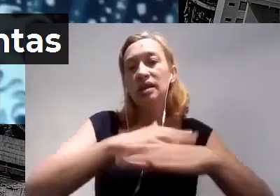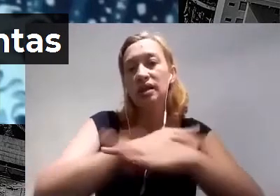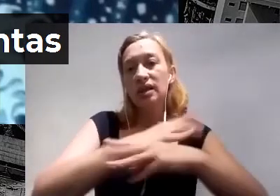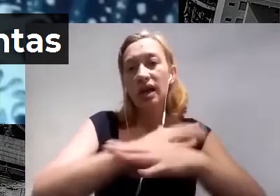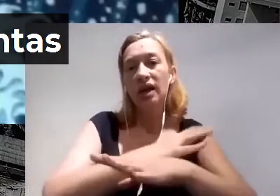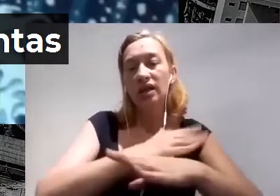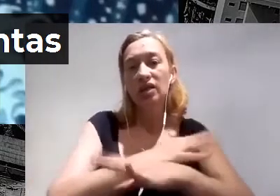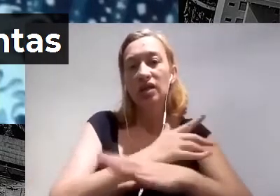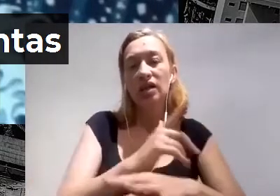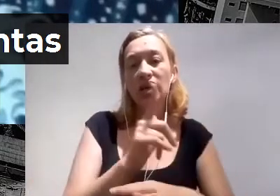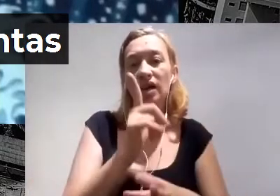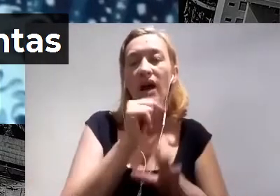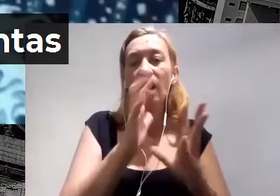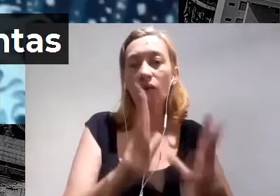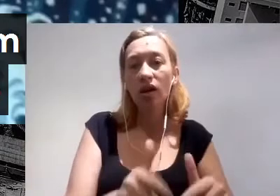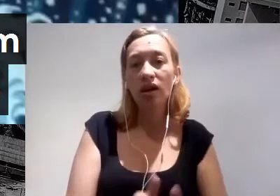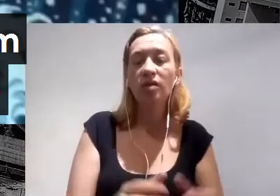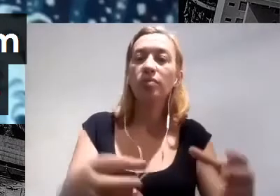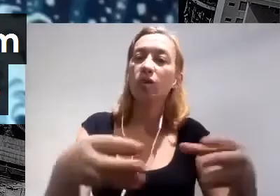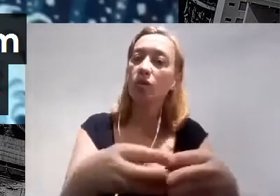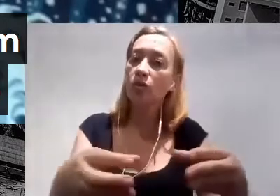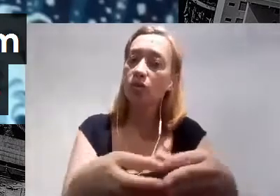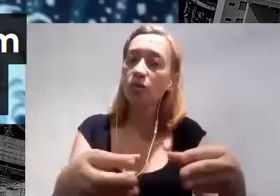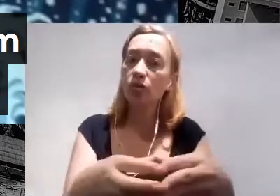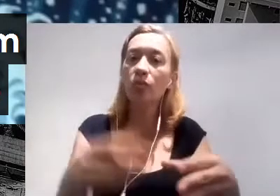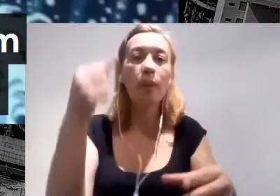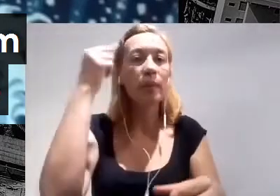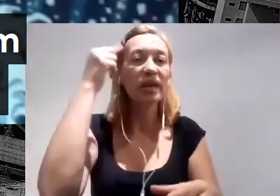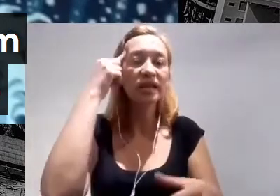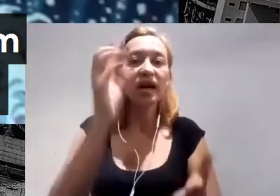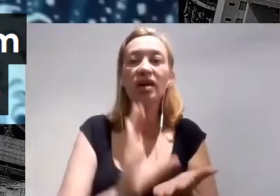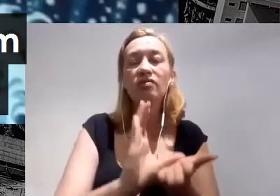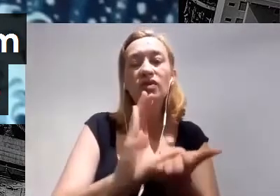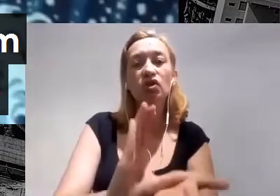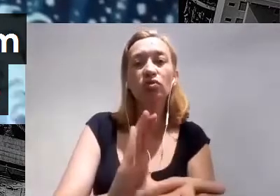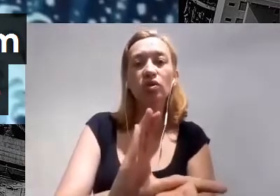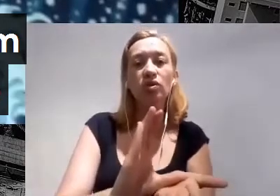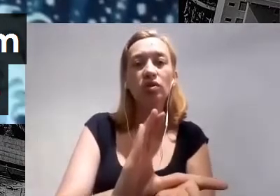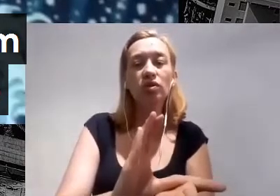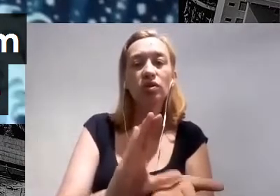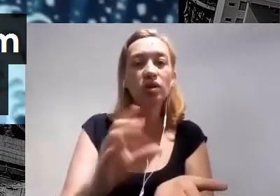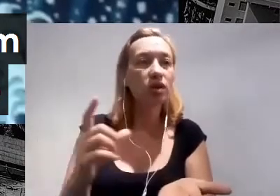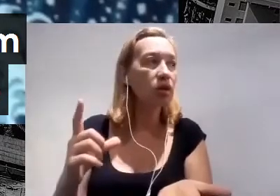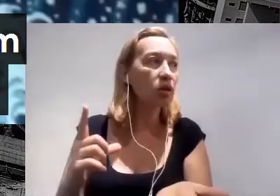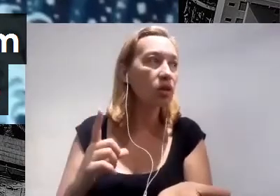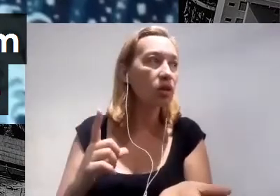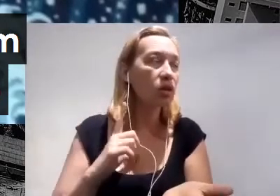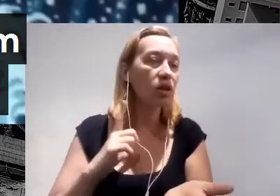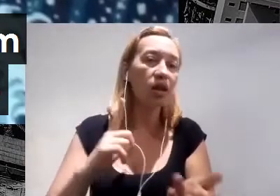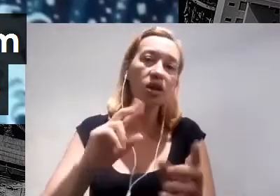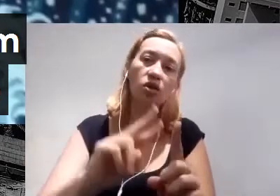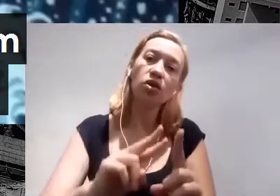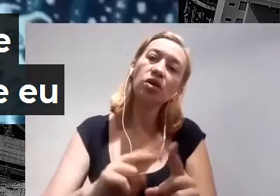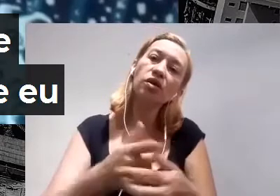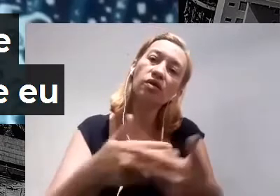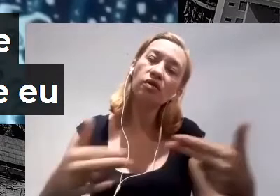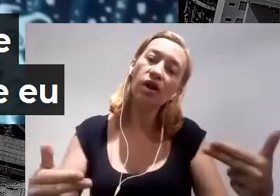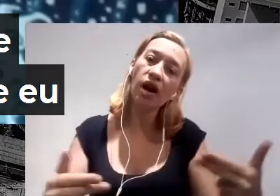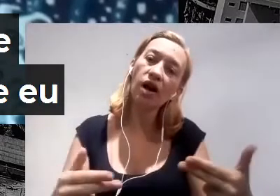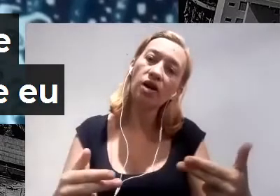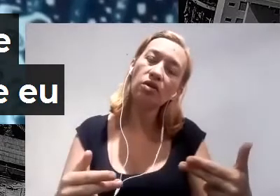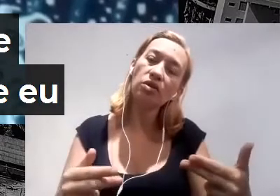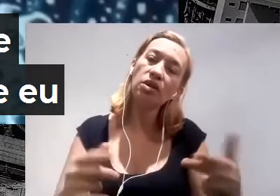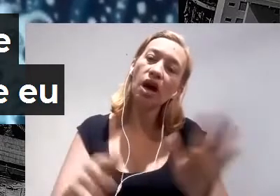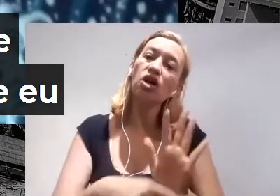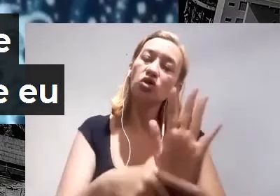and thinking about these investments in a way that has multiple benefits for each of those, that comprehensive approach, that's when you can have scalable